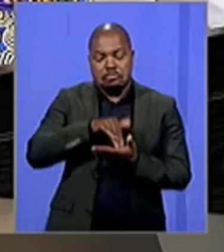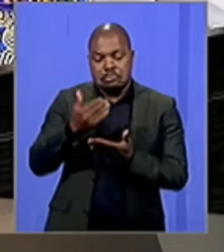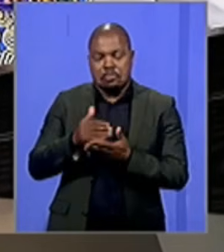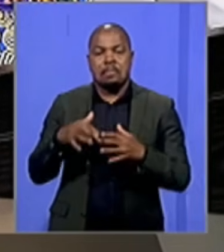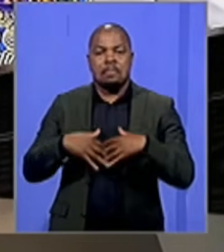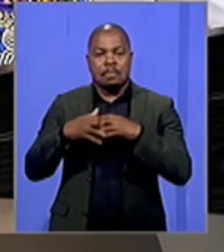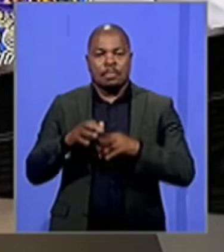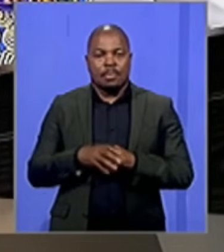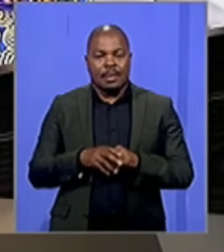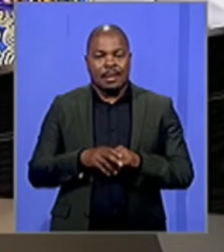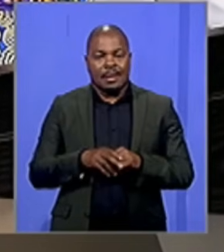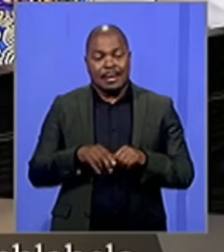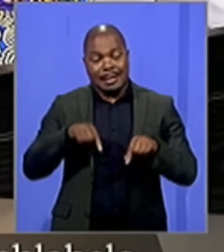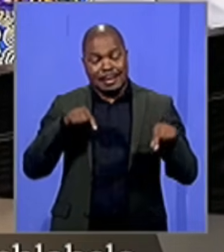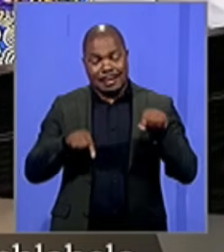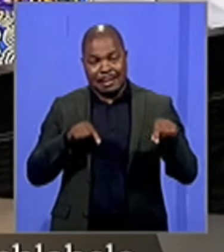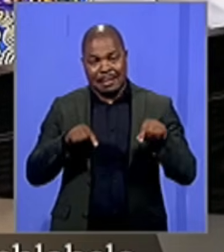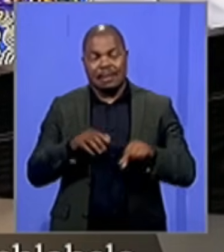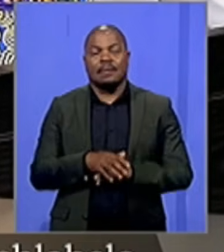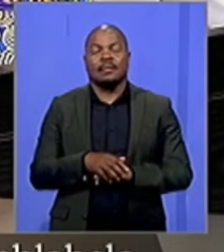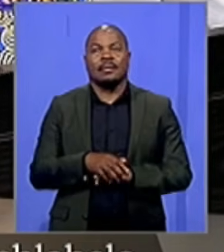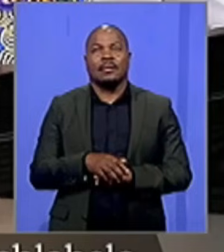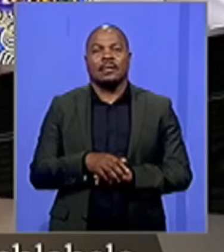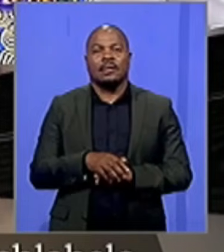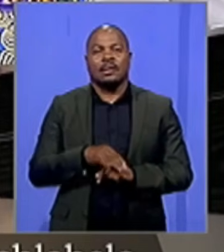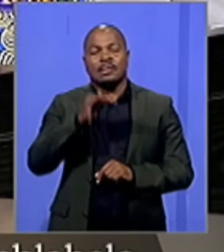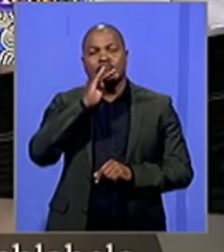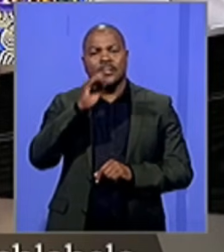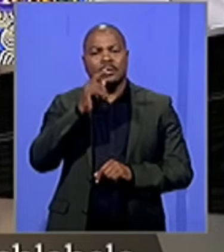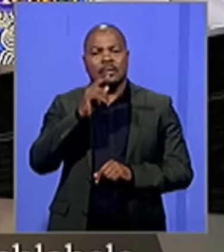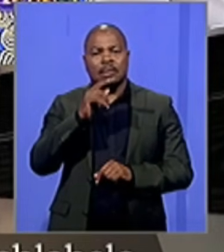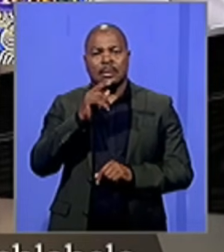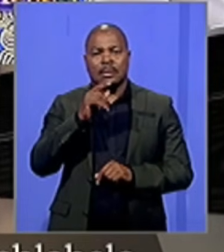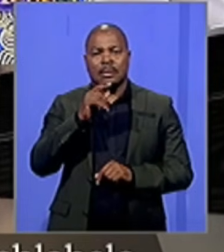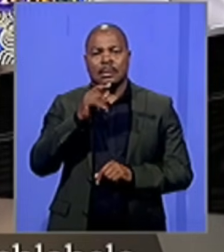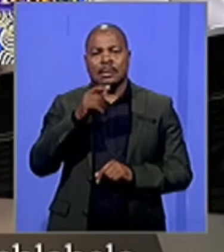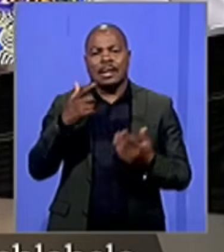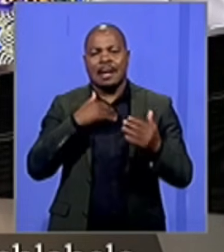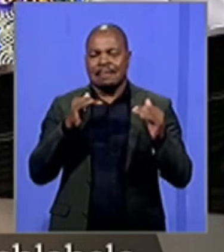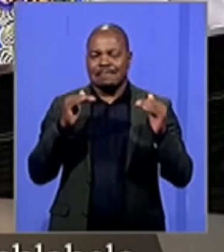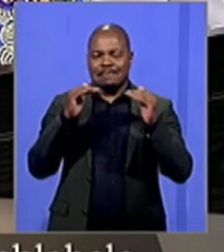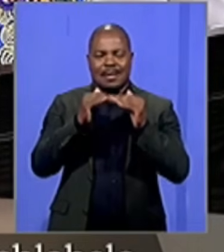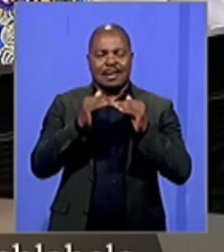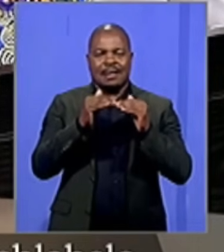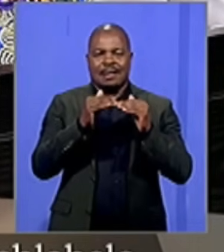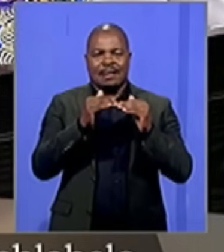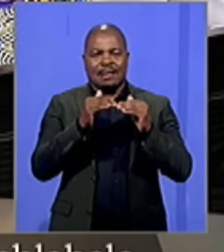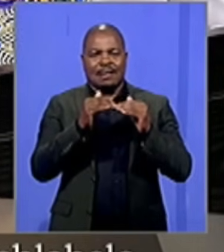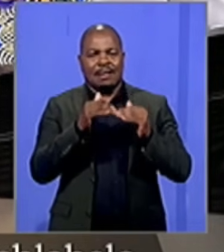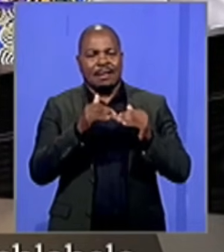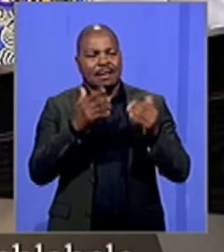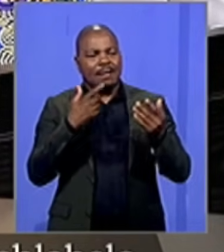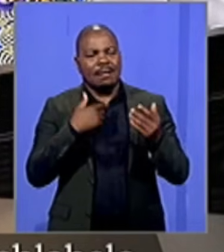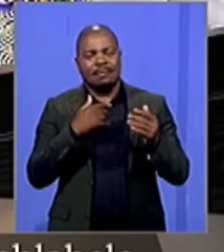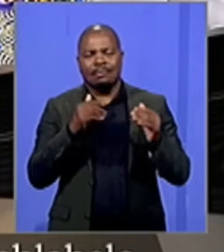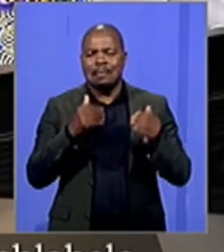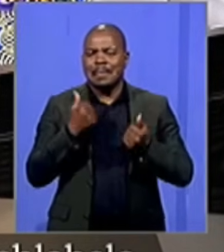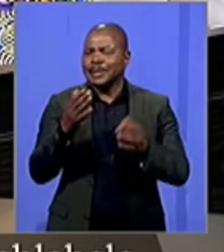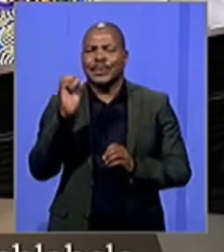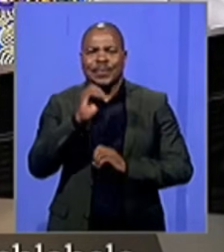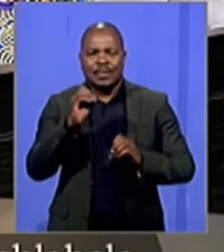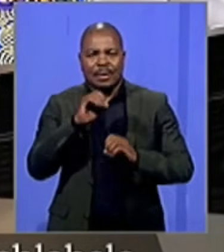two standards actually, they don't result in a fair presentation of the state of affairs of